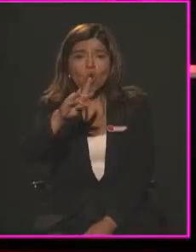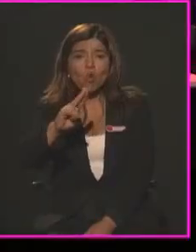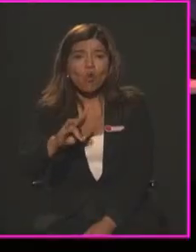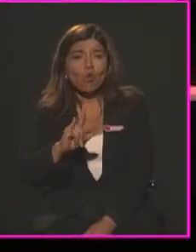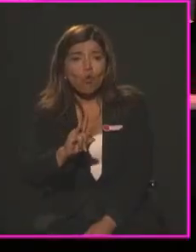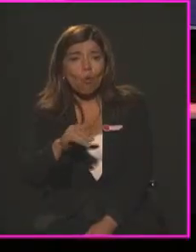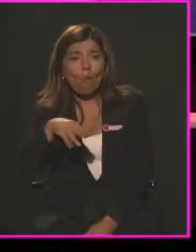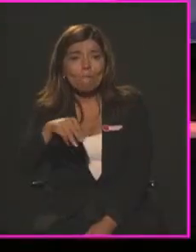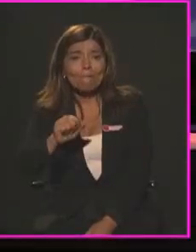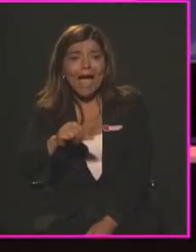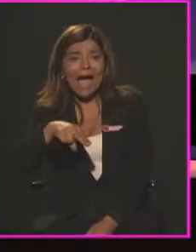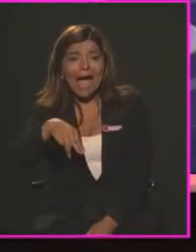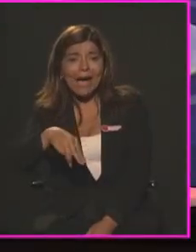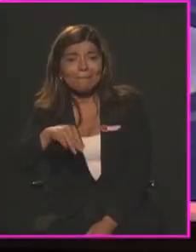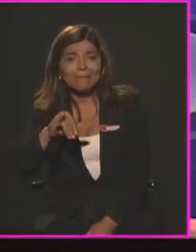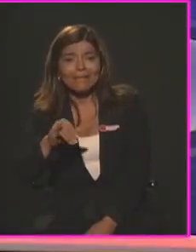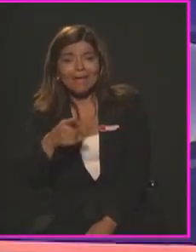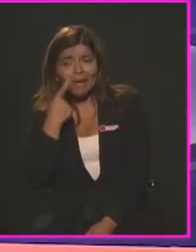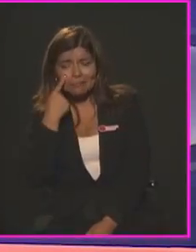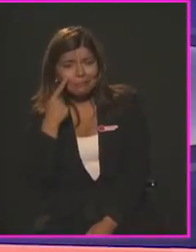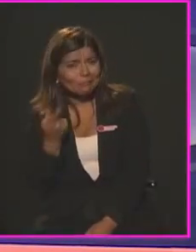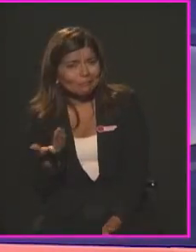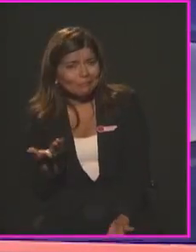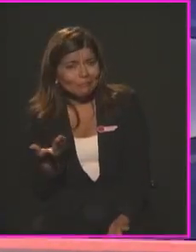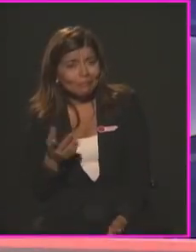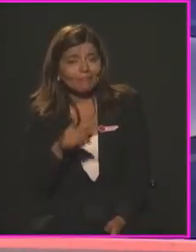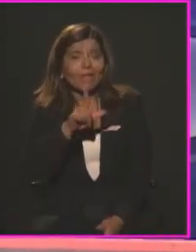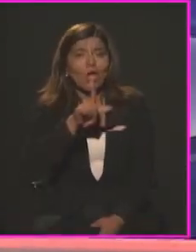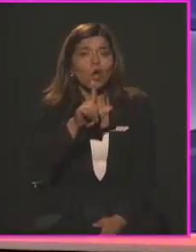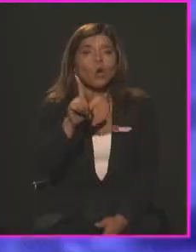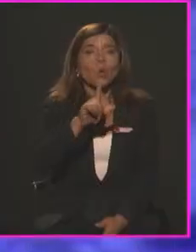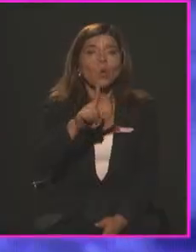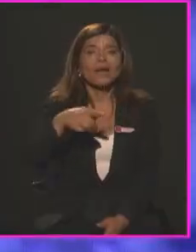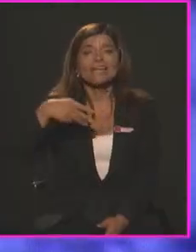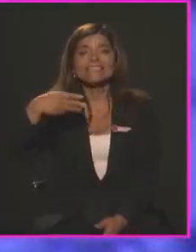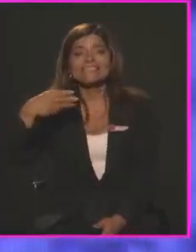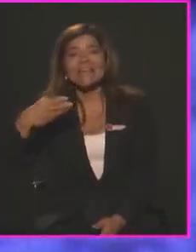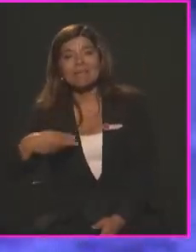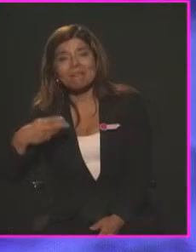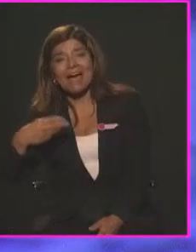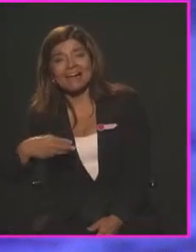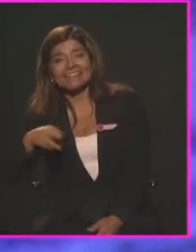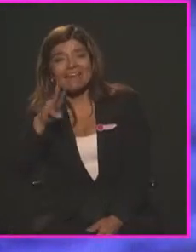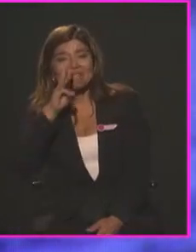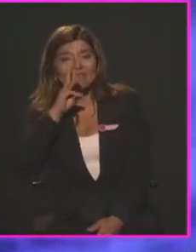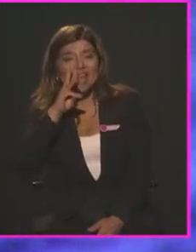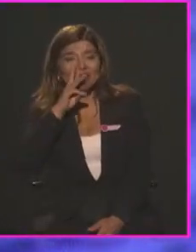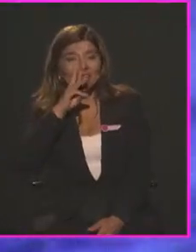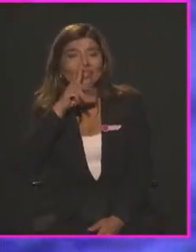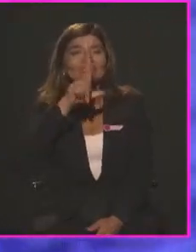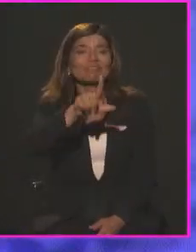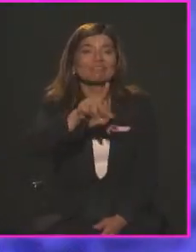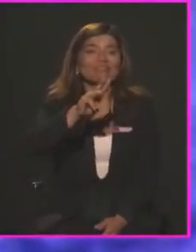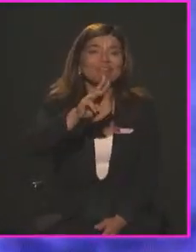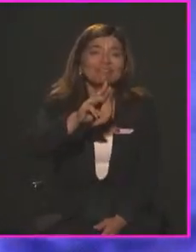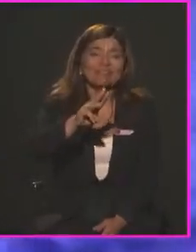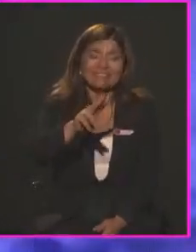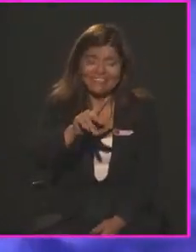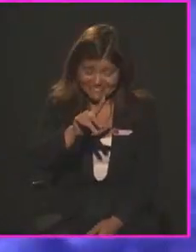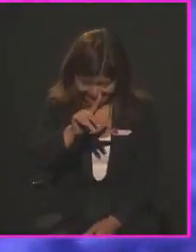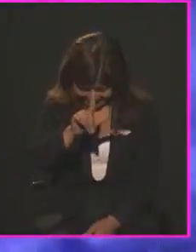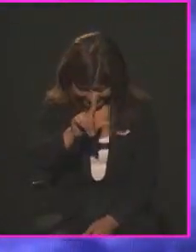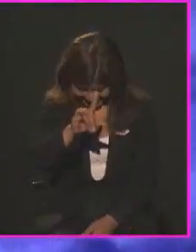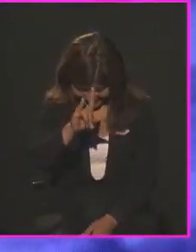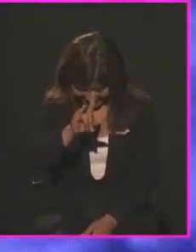it's lu for lunes, ma for martes, mi for miércoles, and then